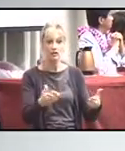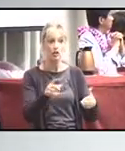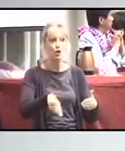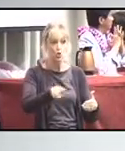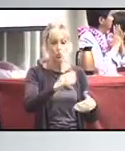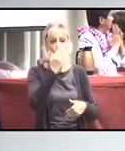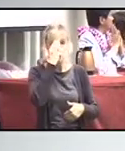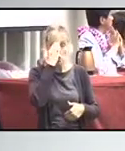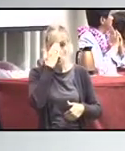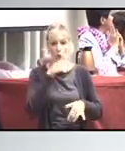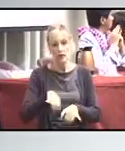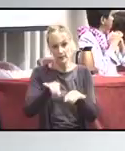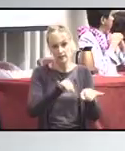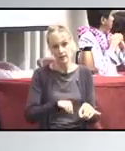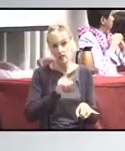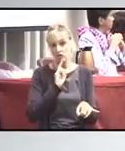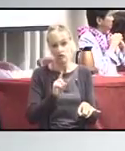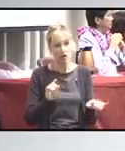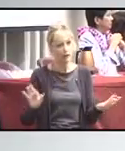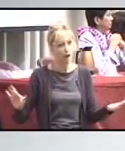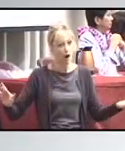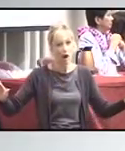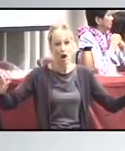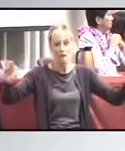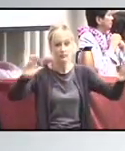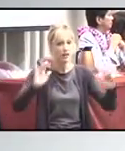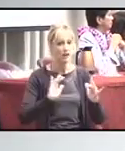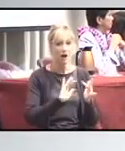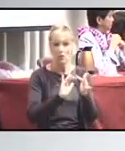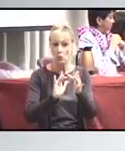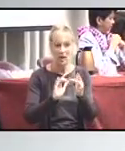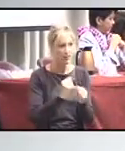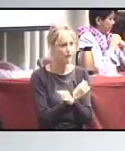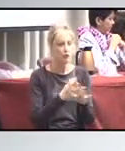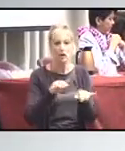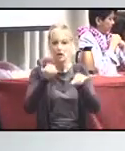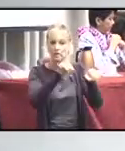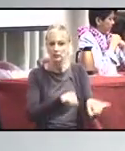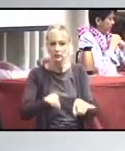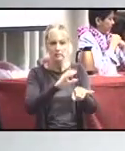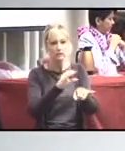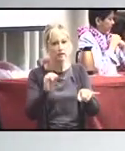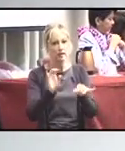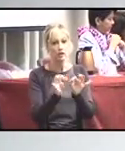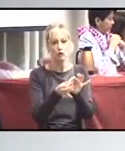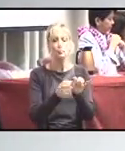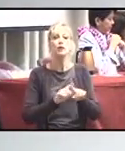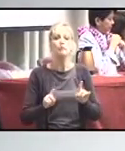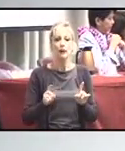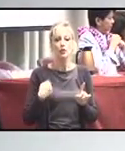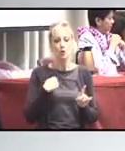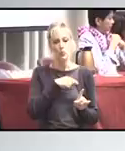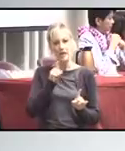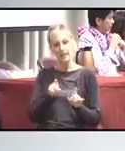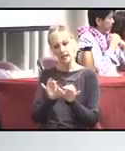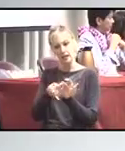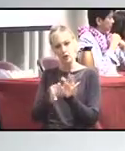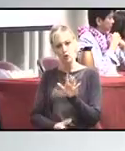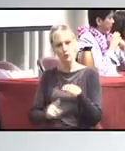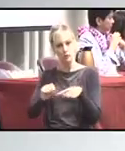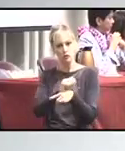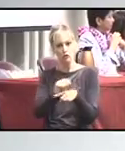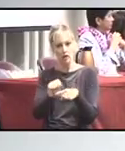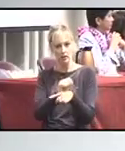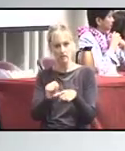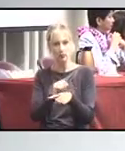those standards are. They're everywhere, all over the web, they're everywhere, standards in interpreting. But we need to get the interpreters trained as well as the